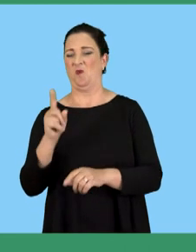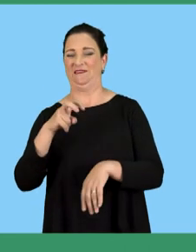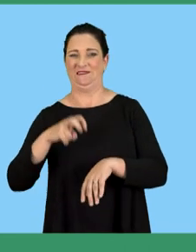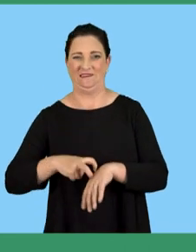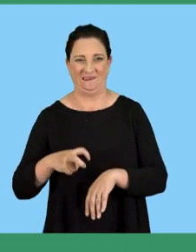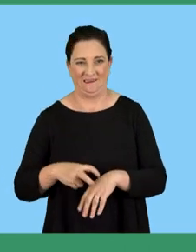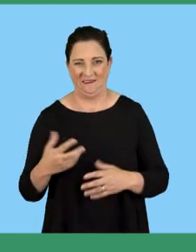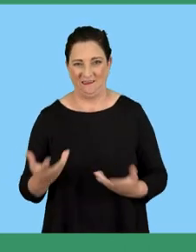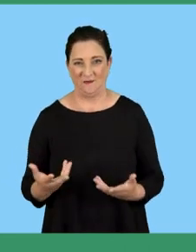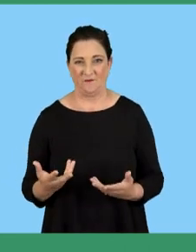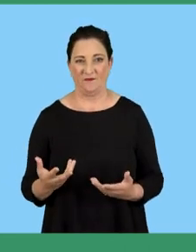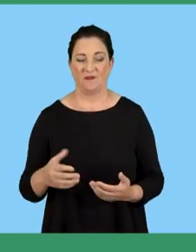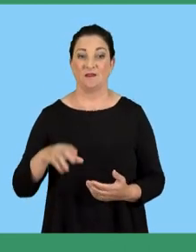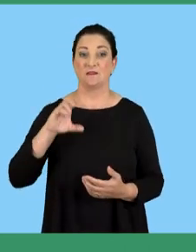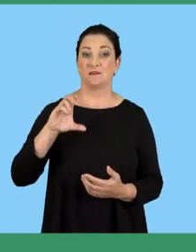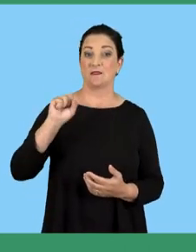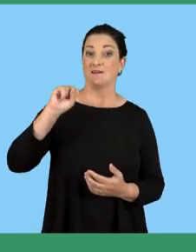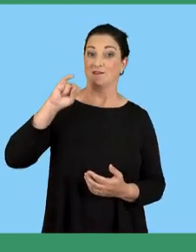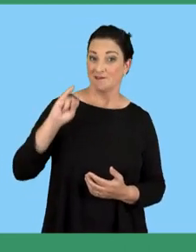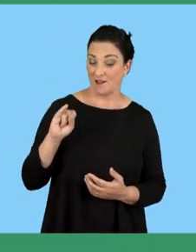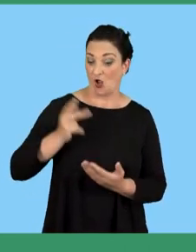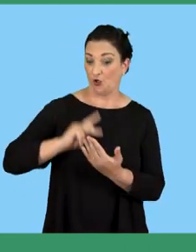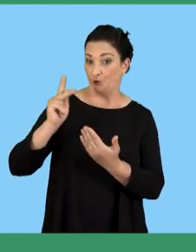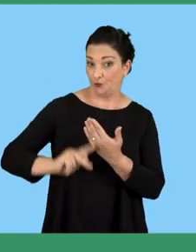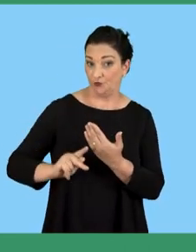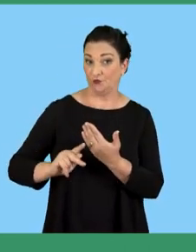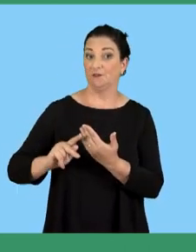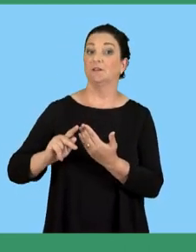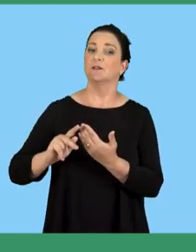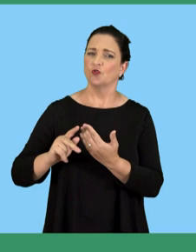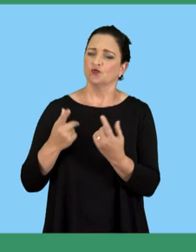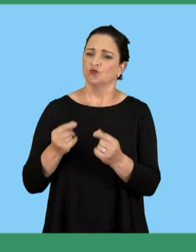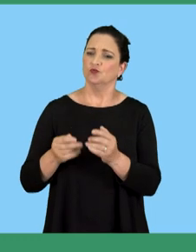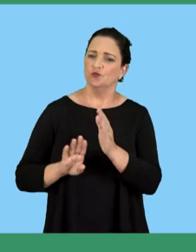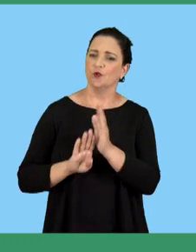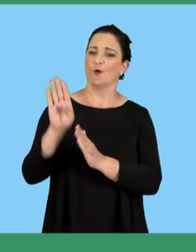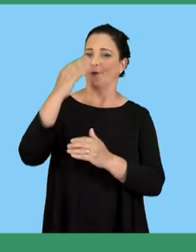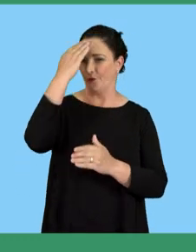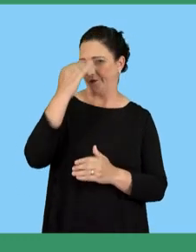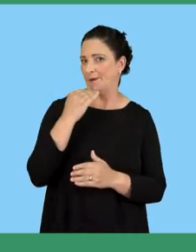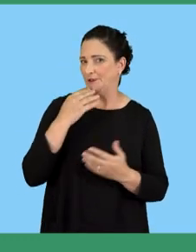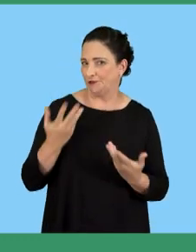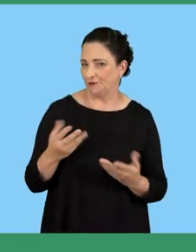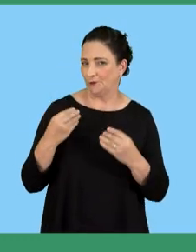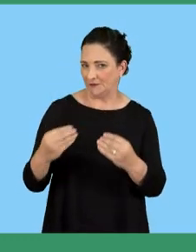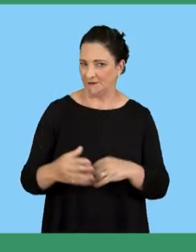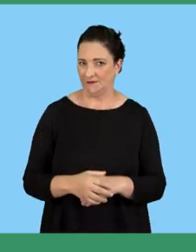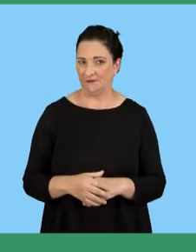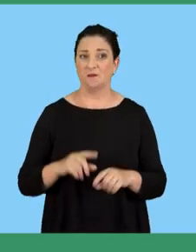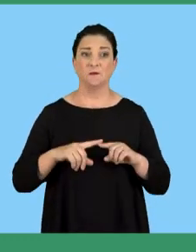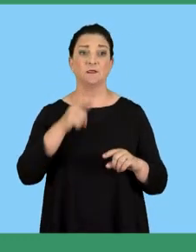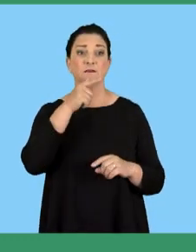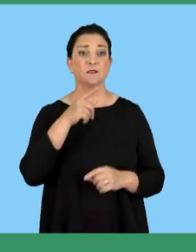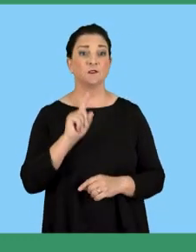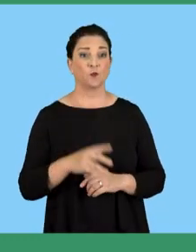needs, as the CSI projects are done to improve the business image. They also mentioned